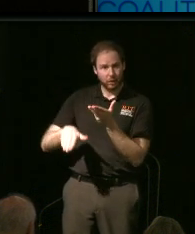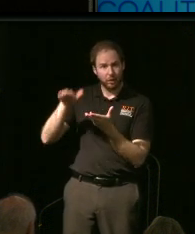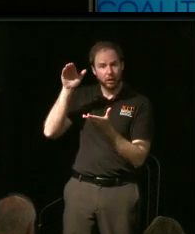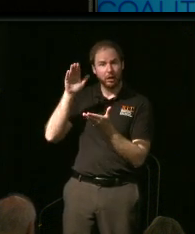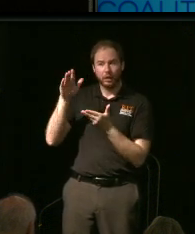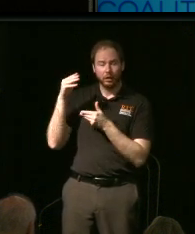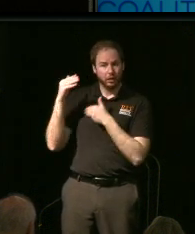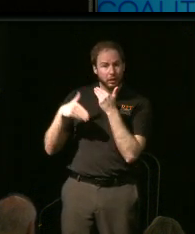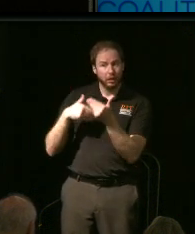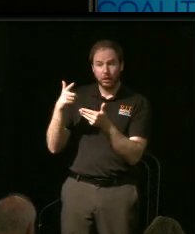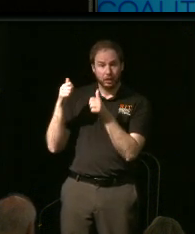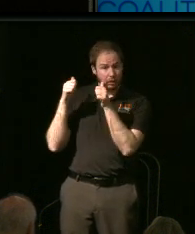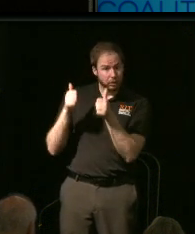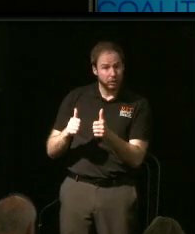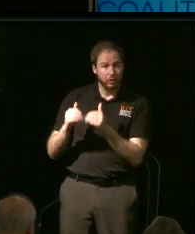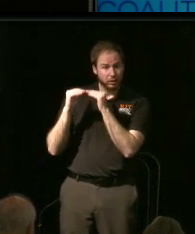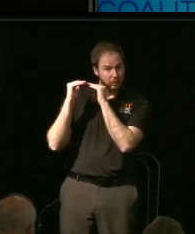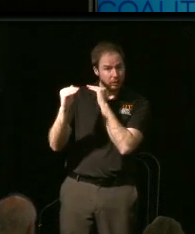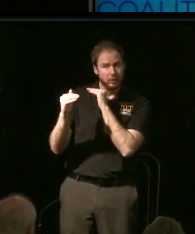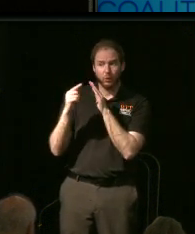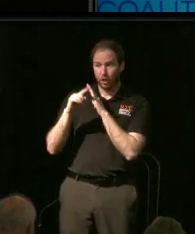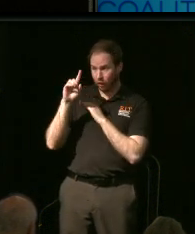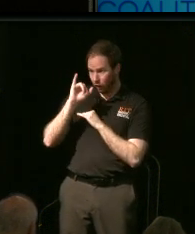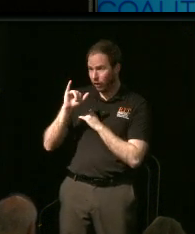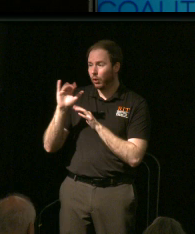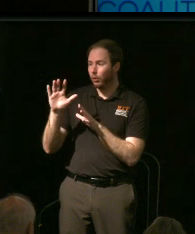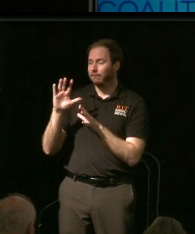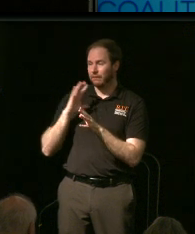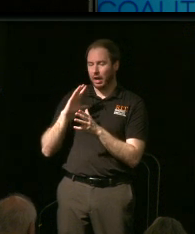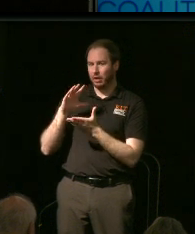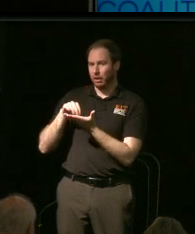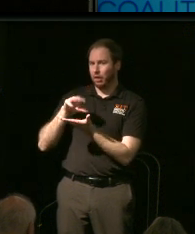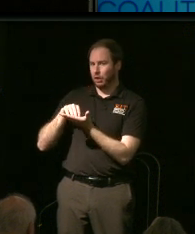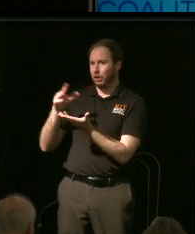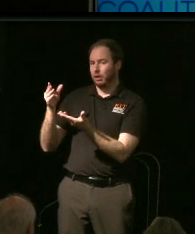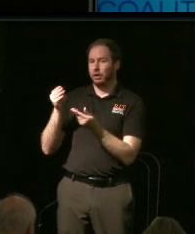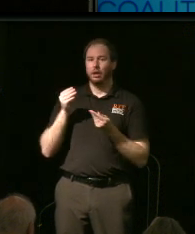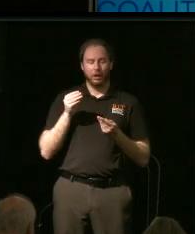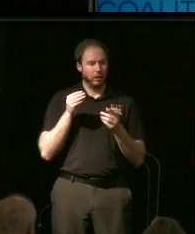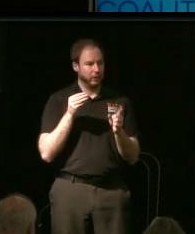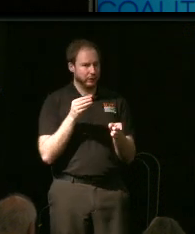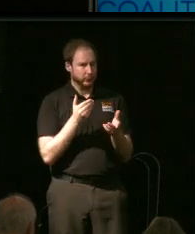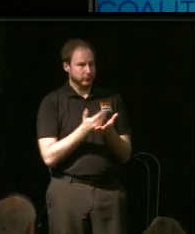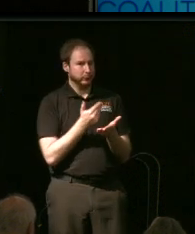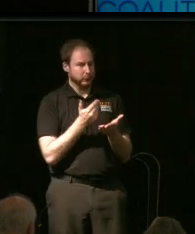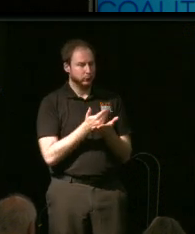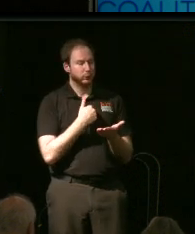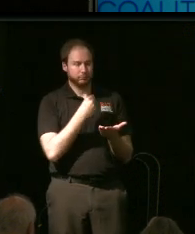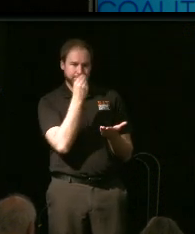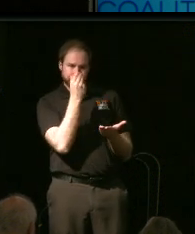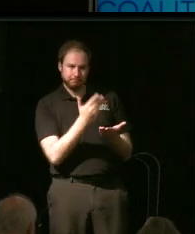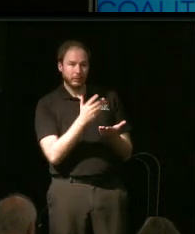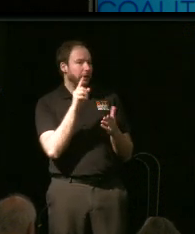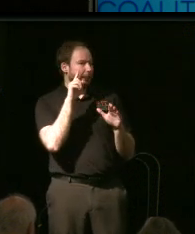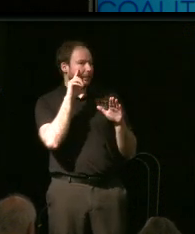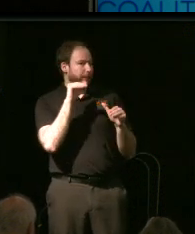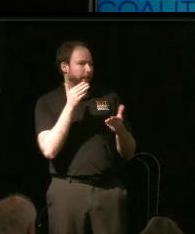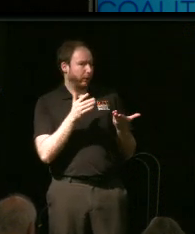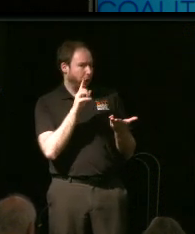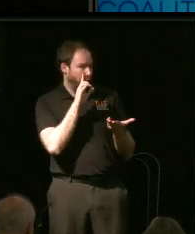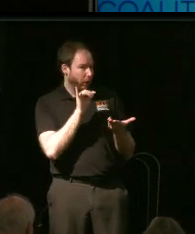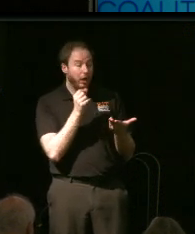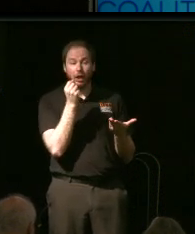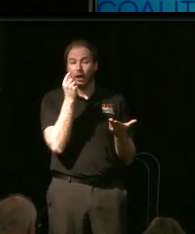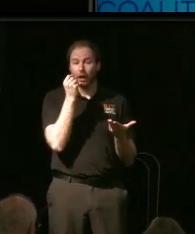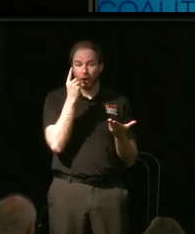with their trajectory and their journey. And then we can say to this 4-week-old baby, this is maybe how it's going to go. But a